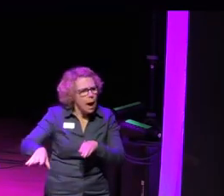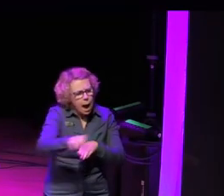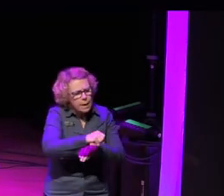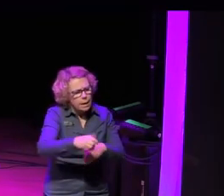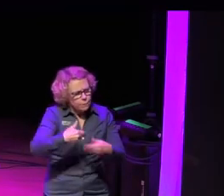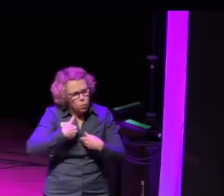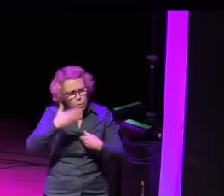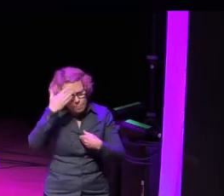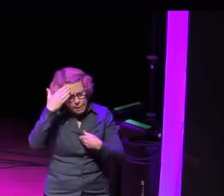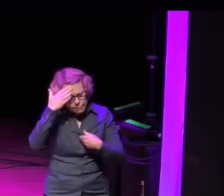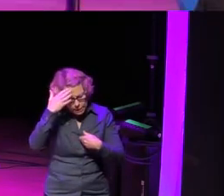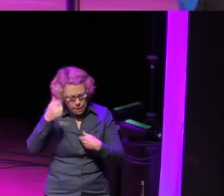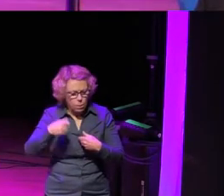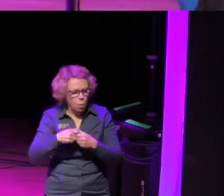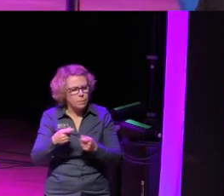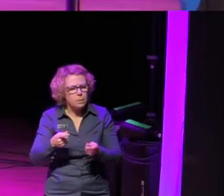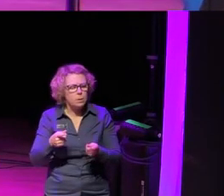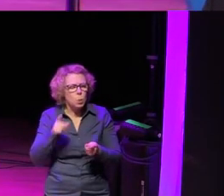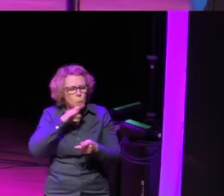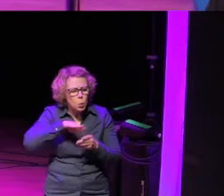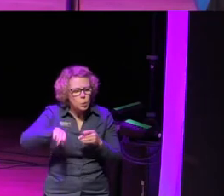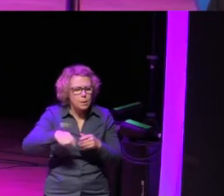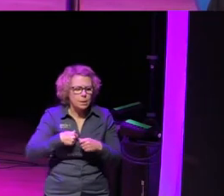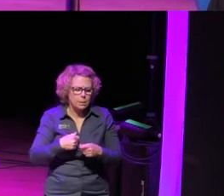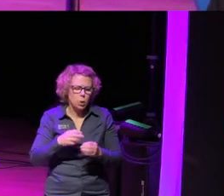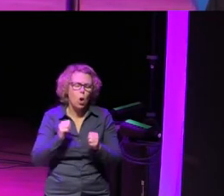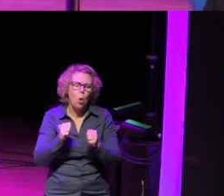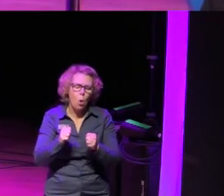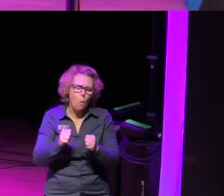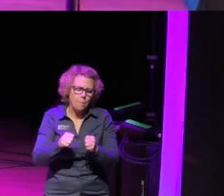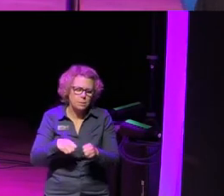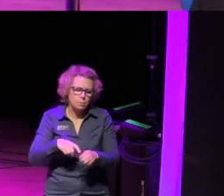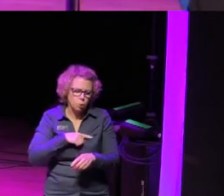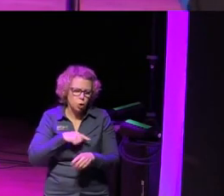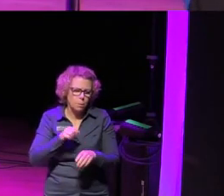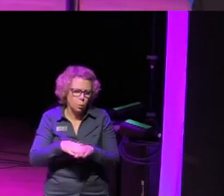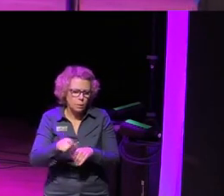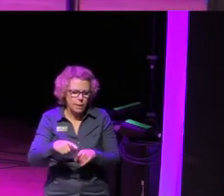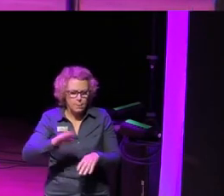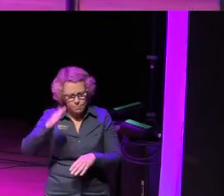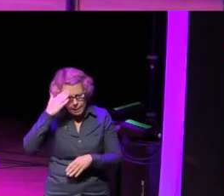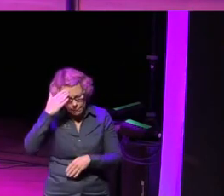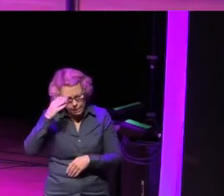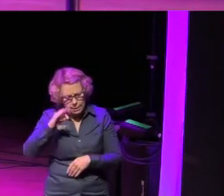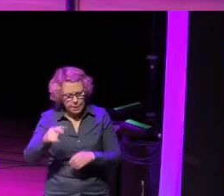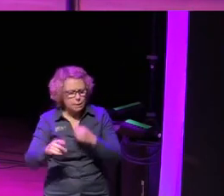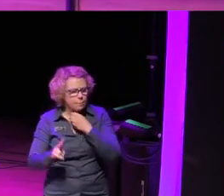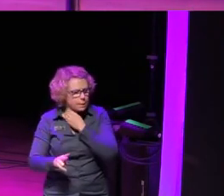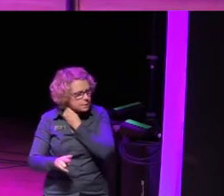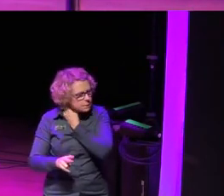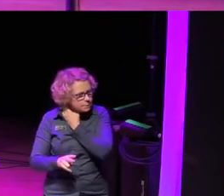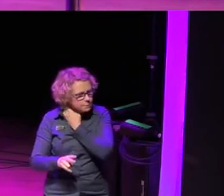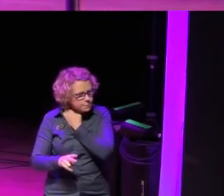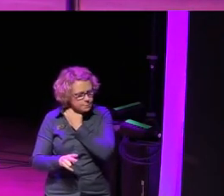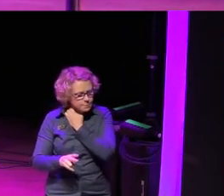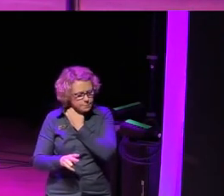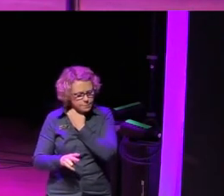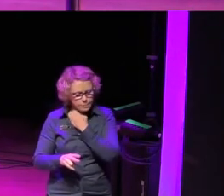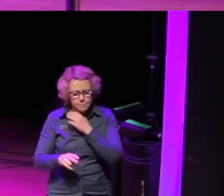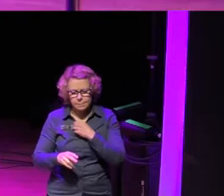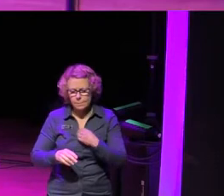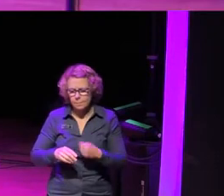much. So could I ask two things? So I'm hopeful. Yeah, so that's I'm my happy. Point. I'm happy. You're hopeful.